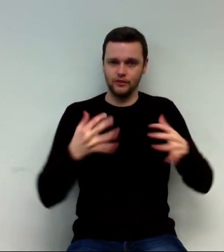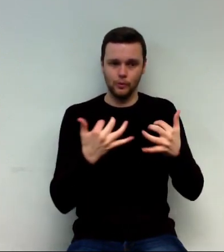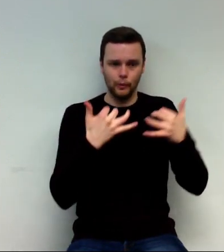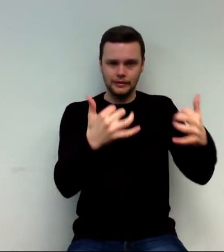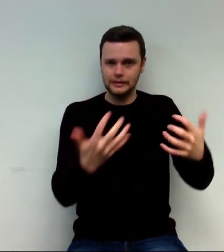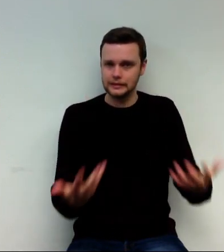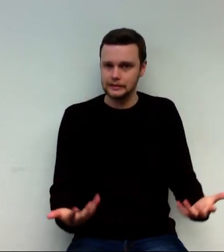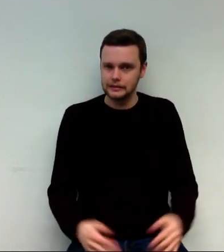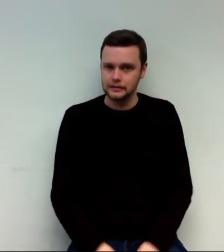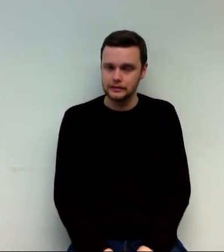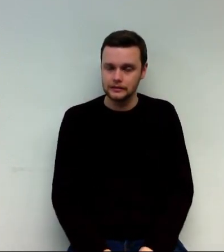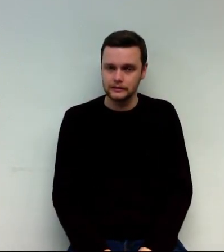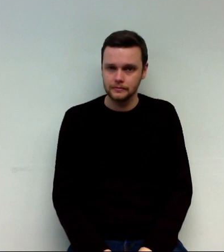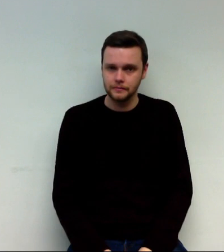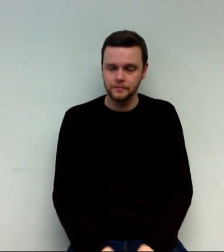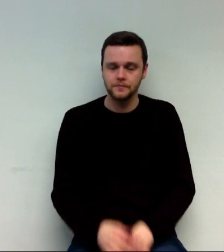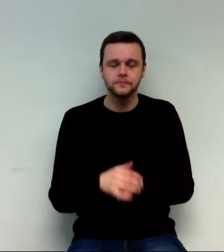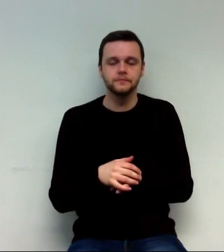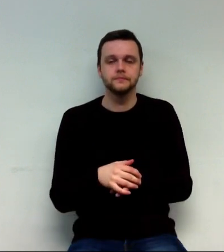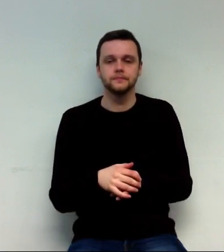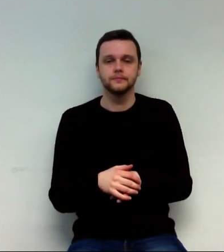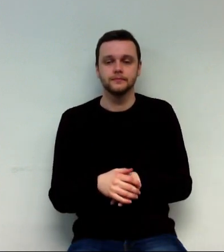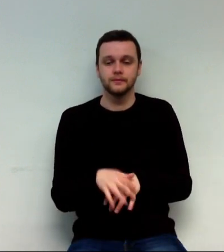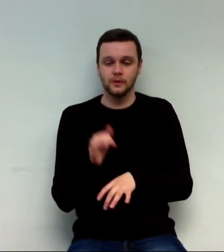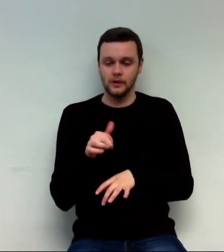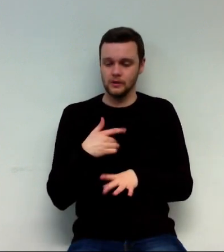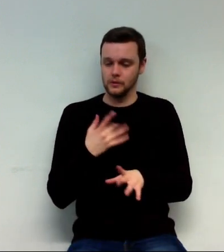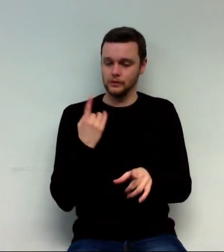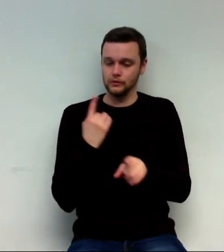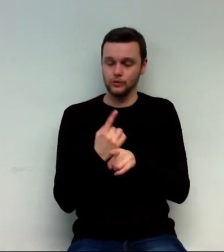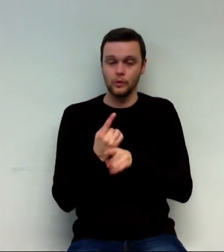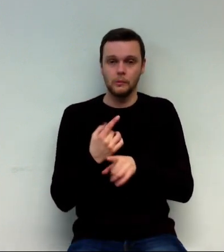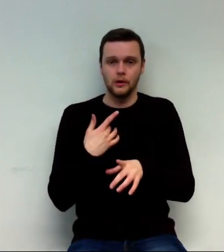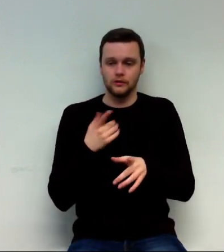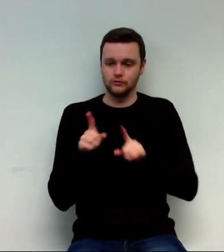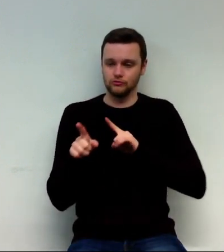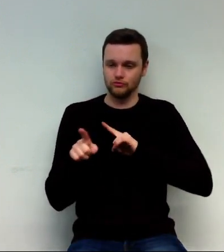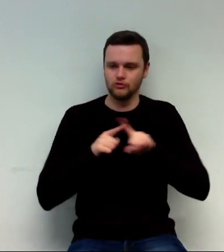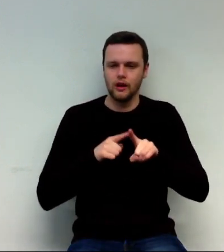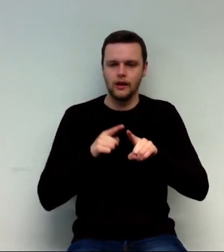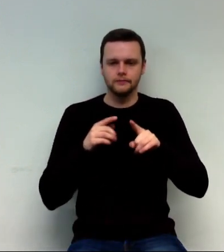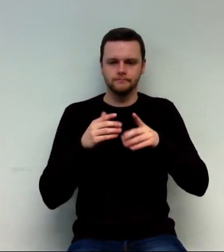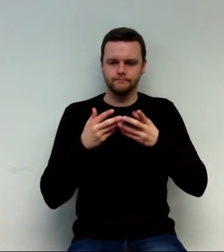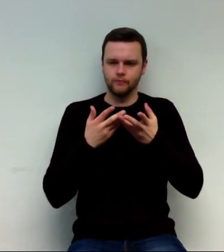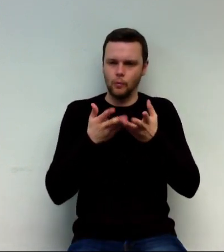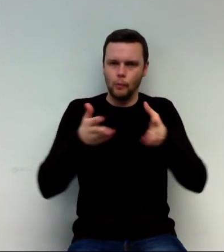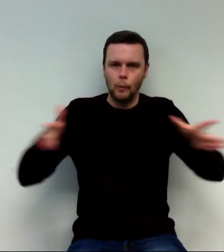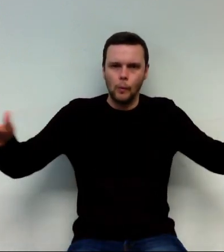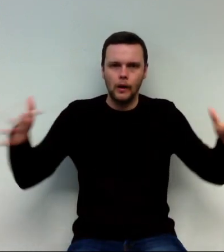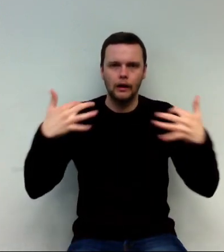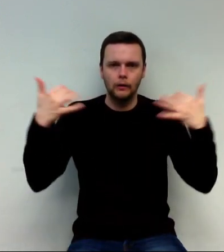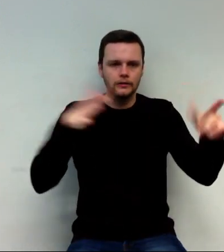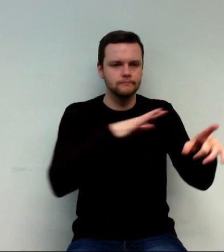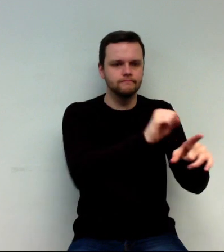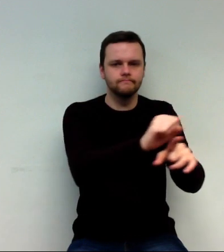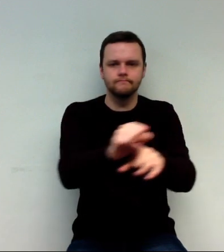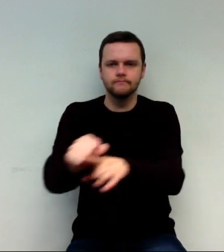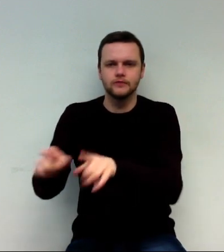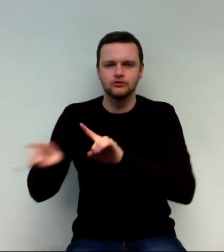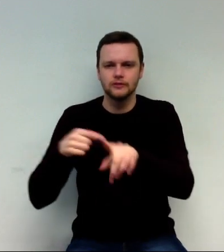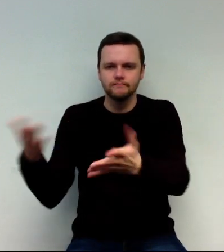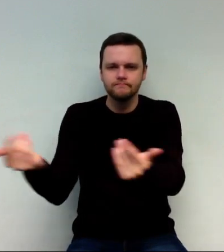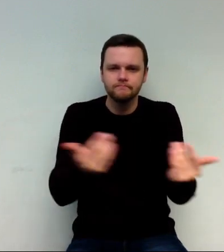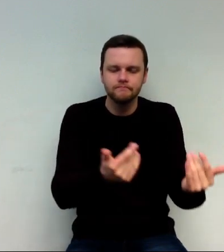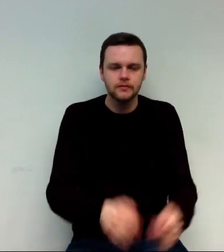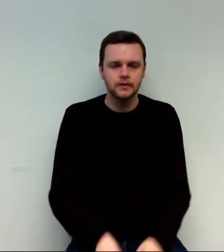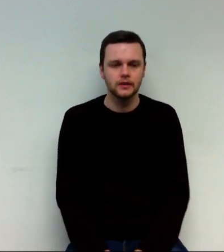base. Some of the ways we described today's session was try to reach as wide an audience as possible, because if, say, some people who